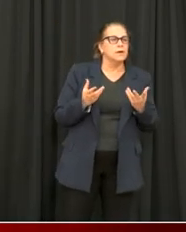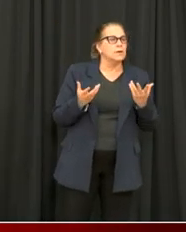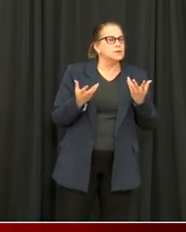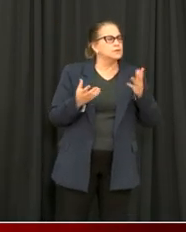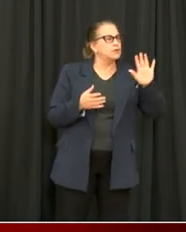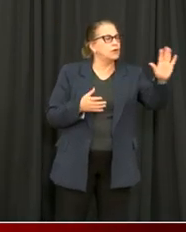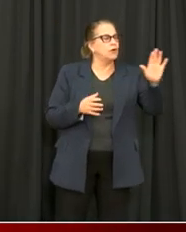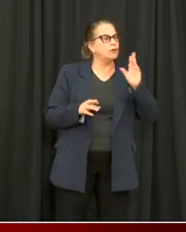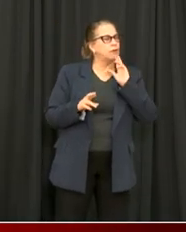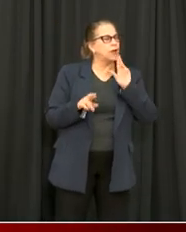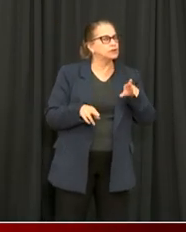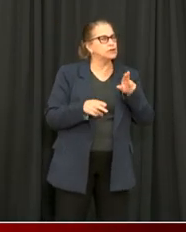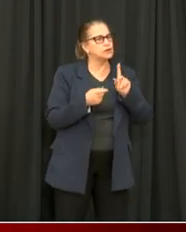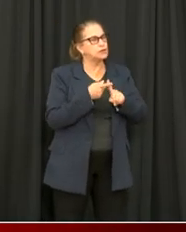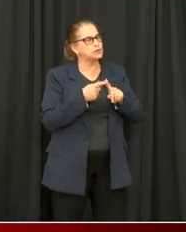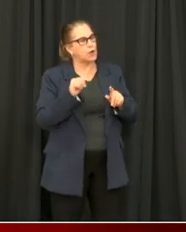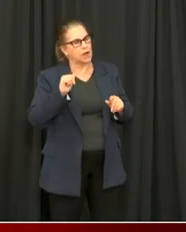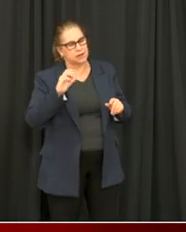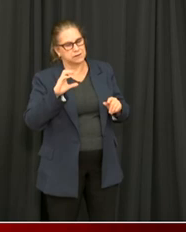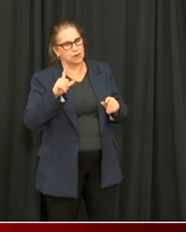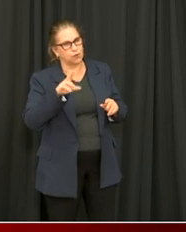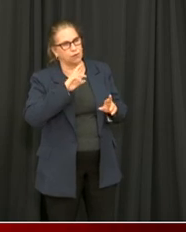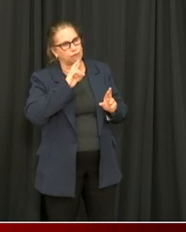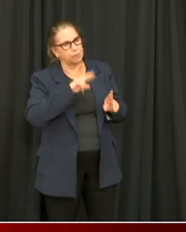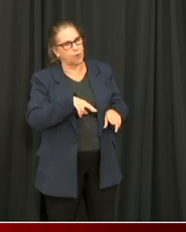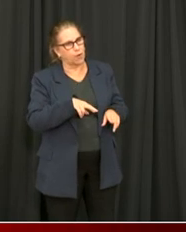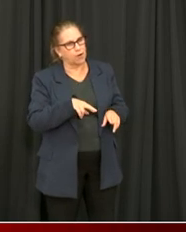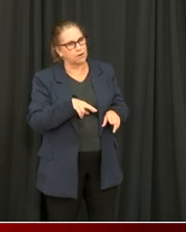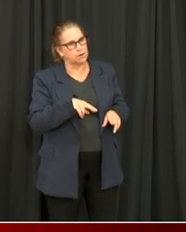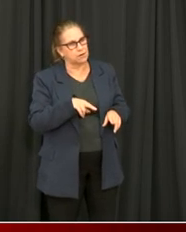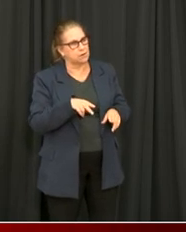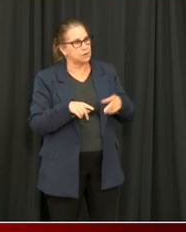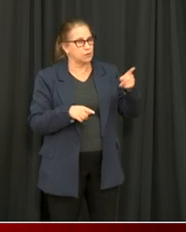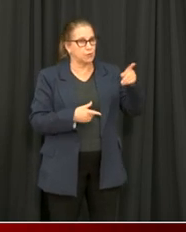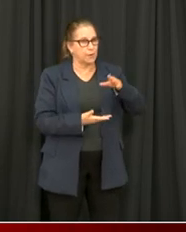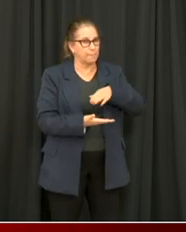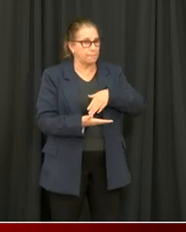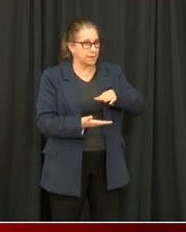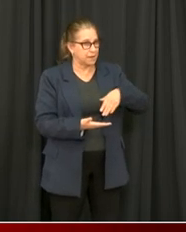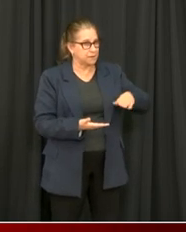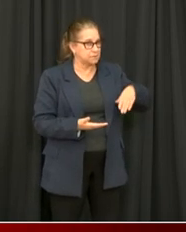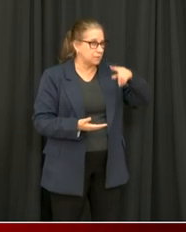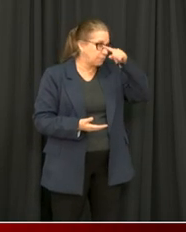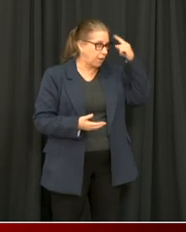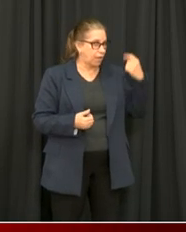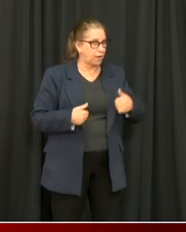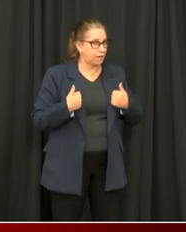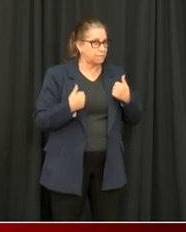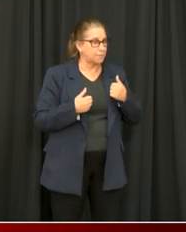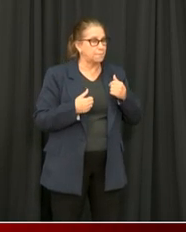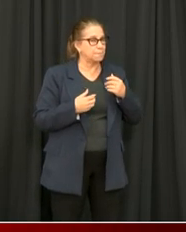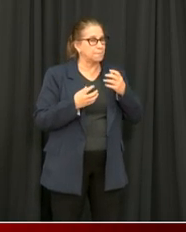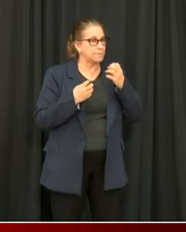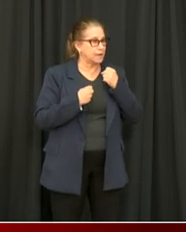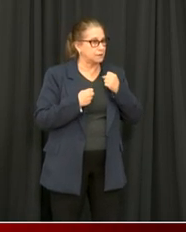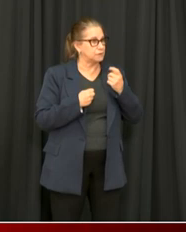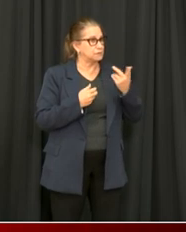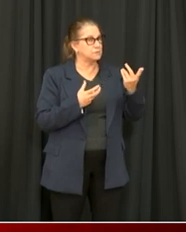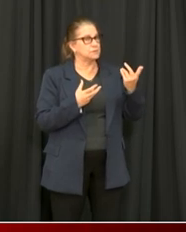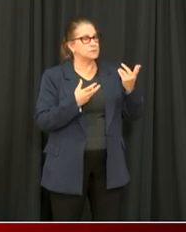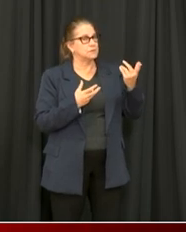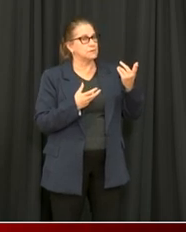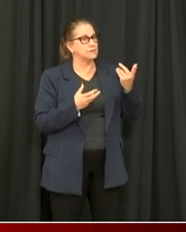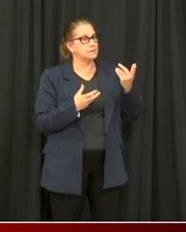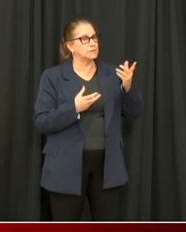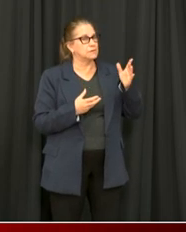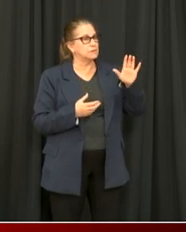at the same time you're painting Black Lives Matter and you're really becoming an international figure on that stage, your police department has